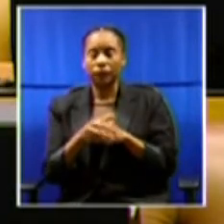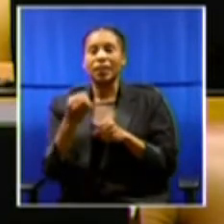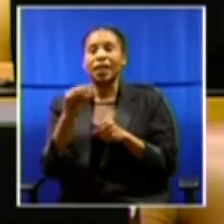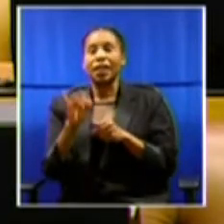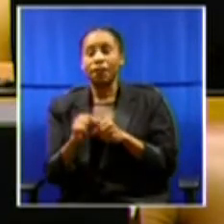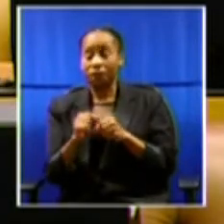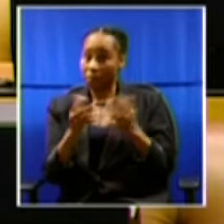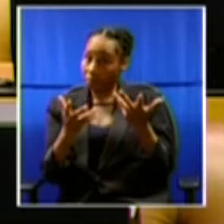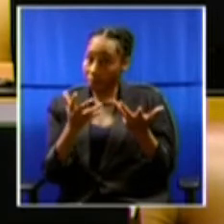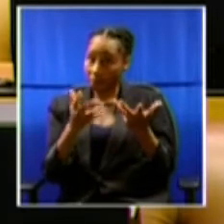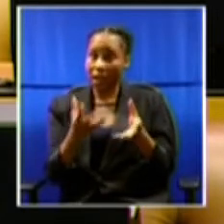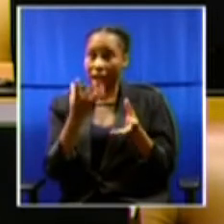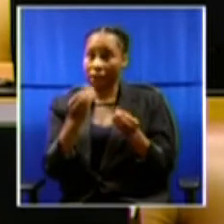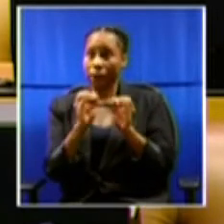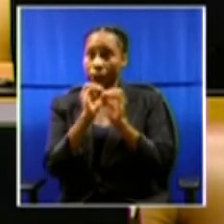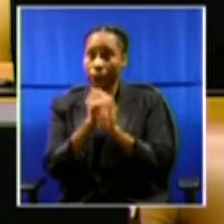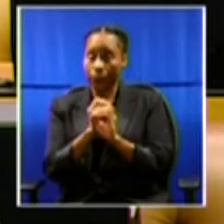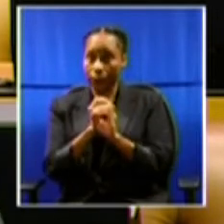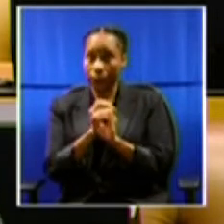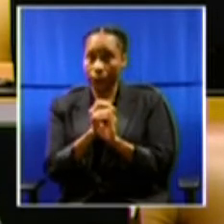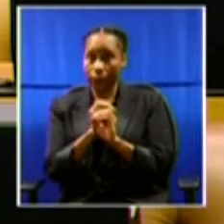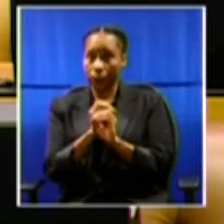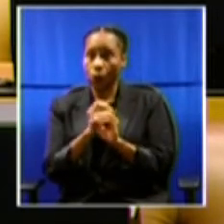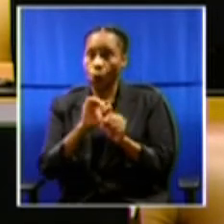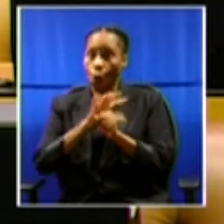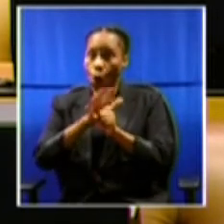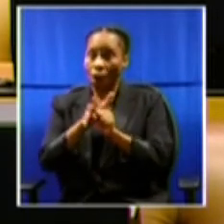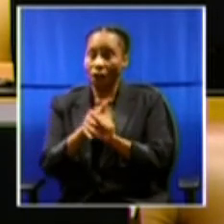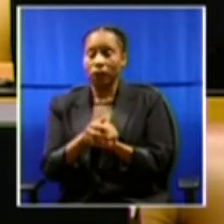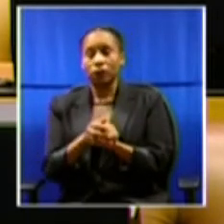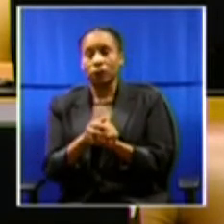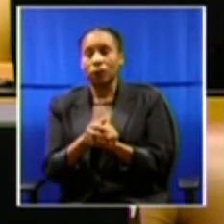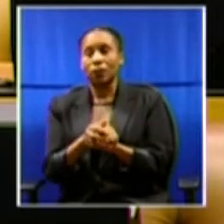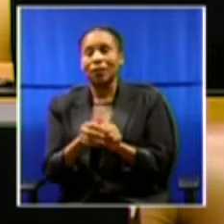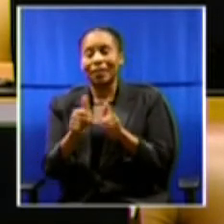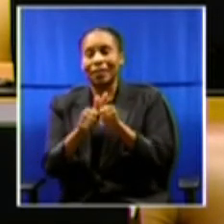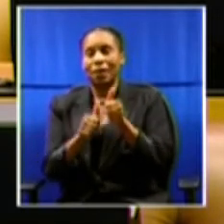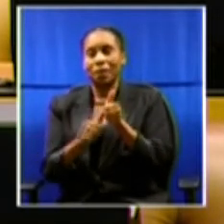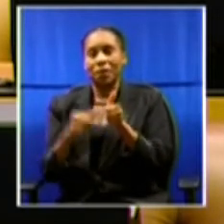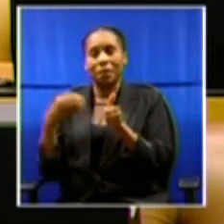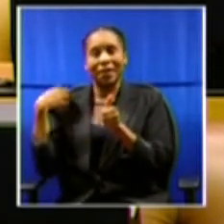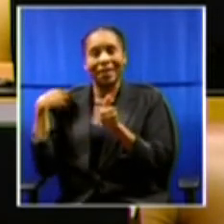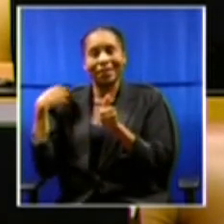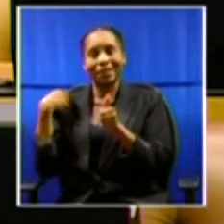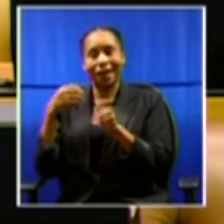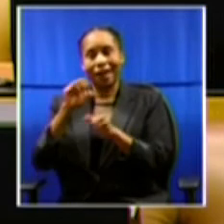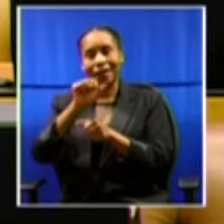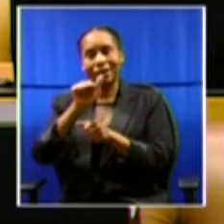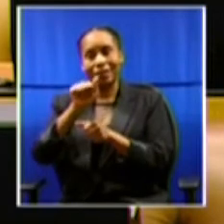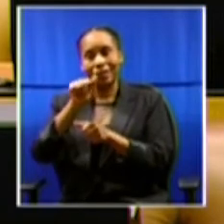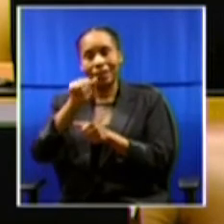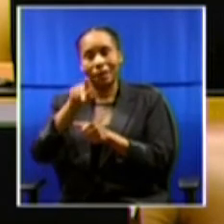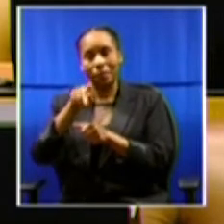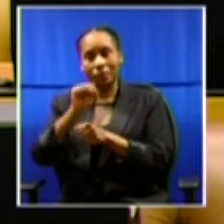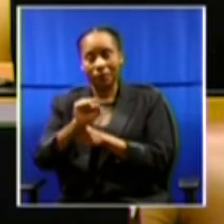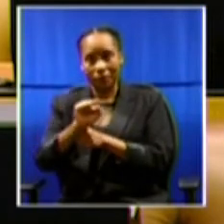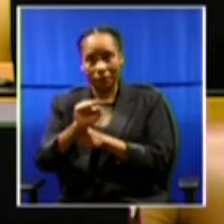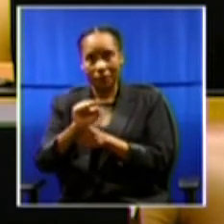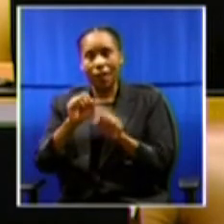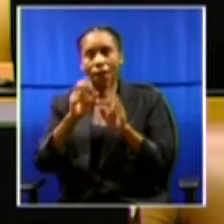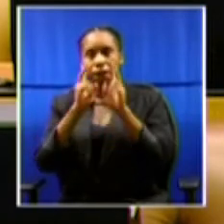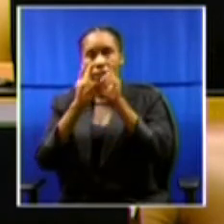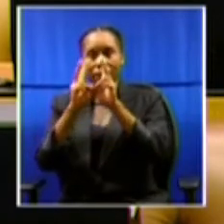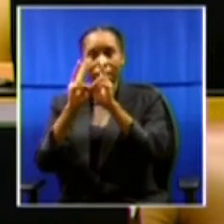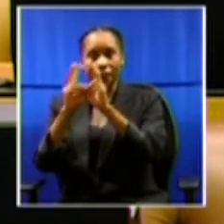have the COVID, the Deputy Minister of the South African Police has visited